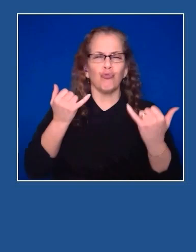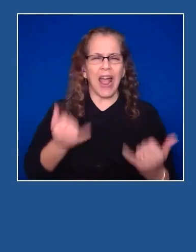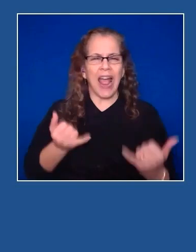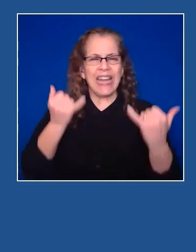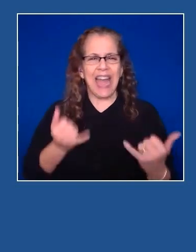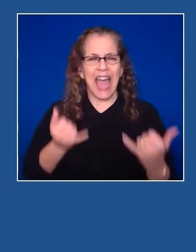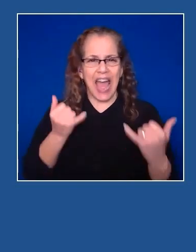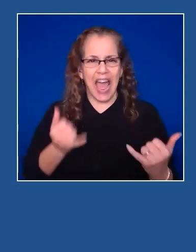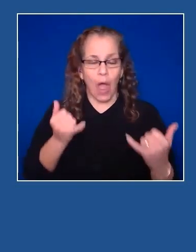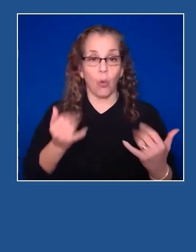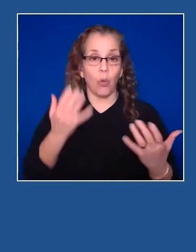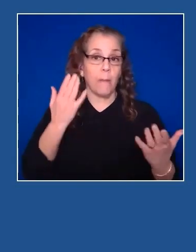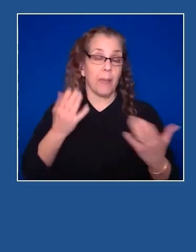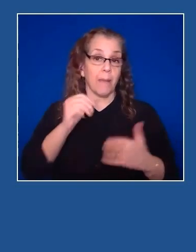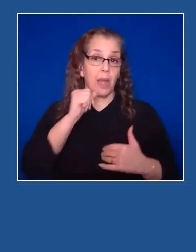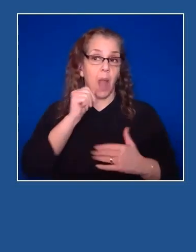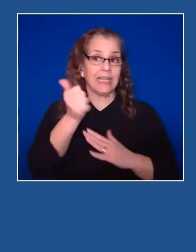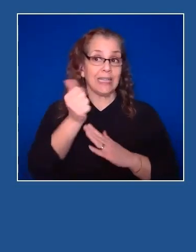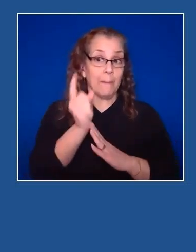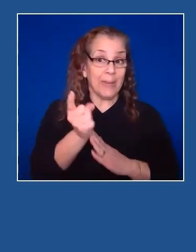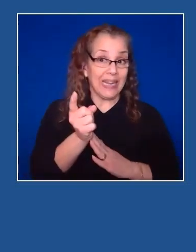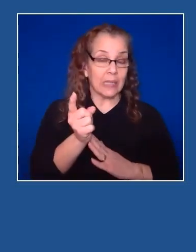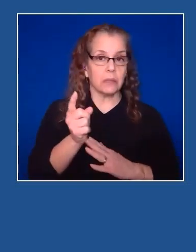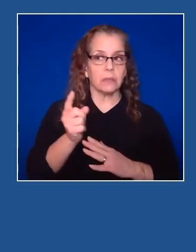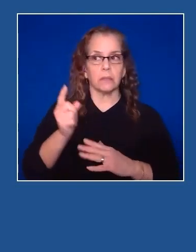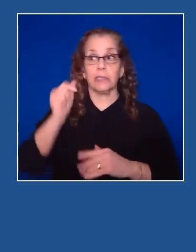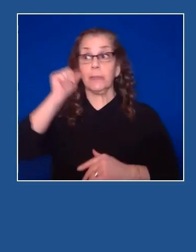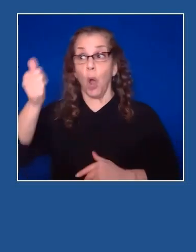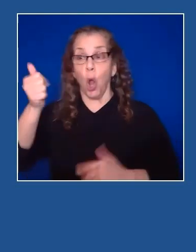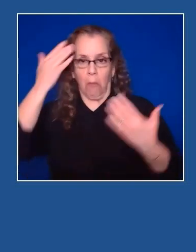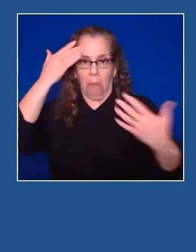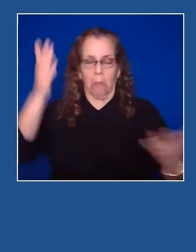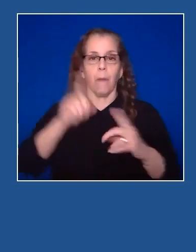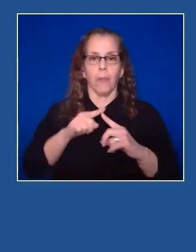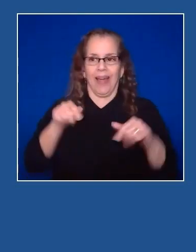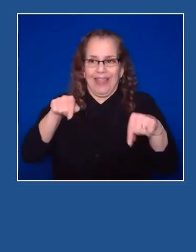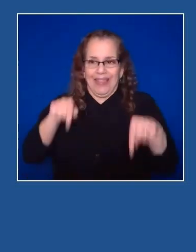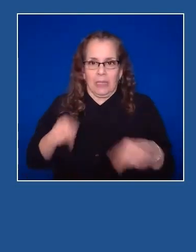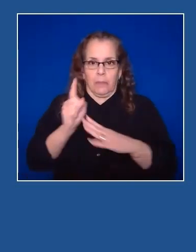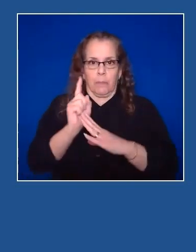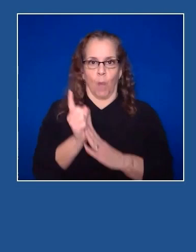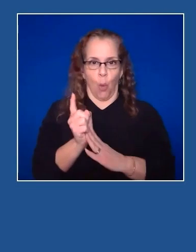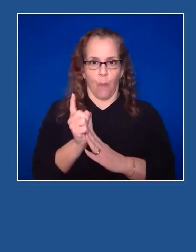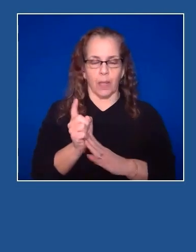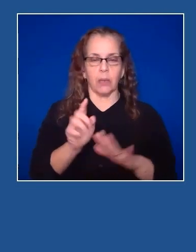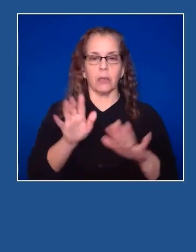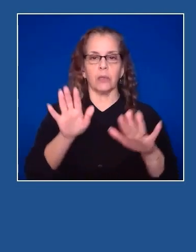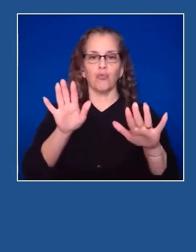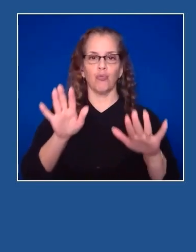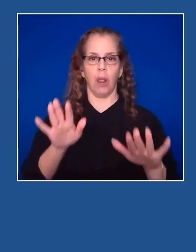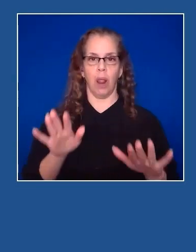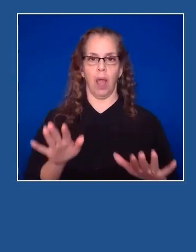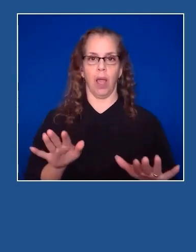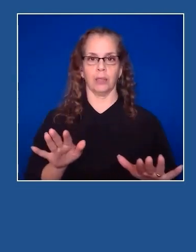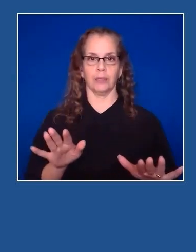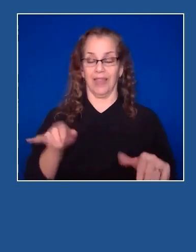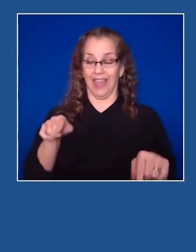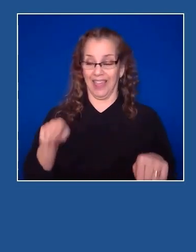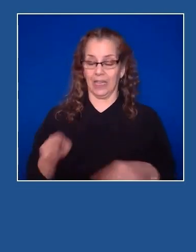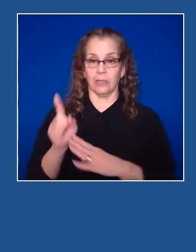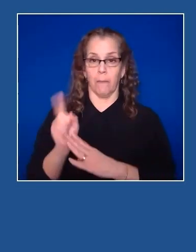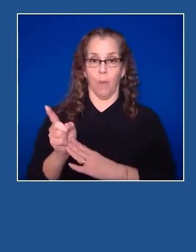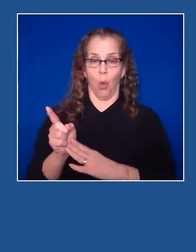10 minutes, maybe not tomorrow, but at this moment. This moment, I want you to try to relax and act